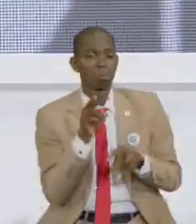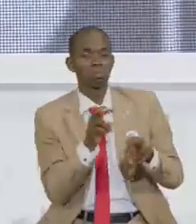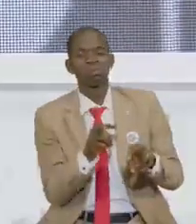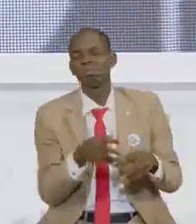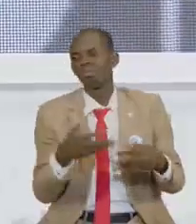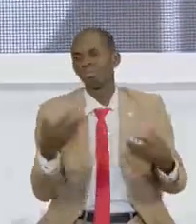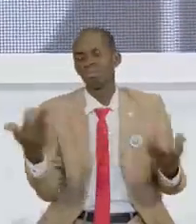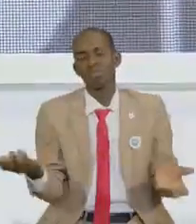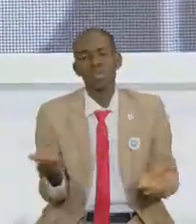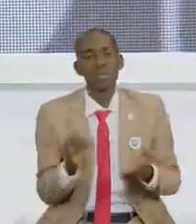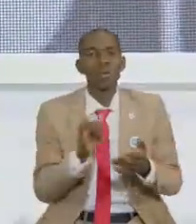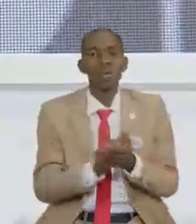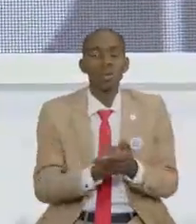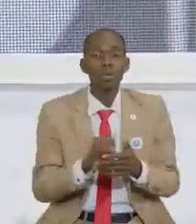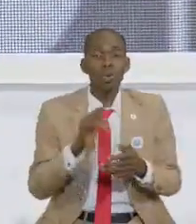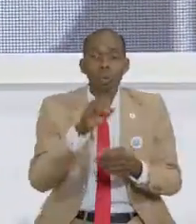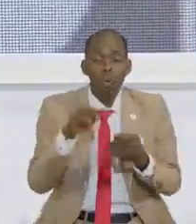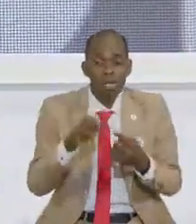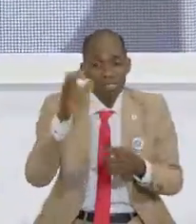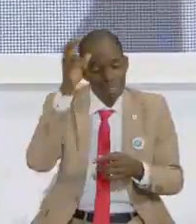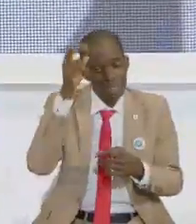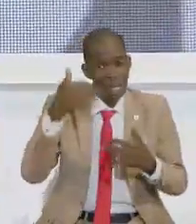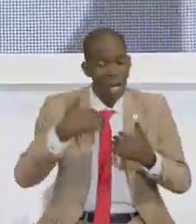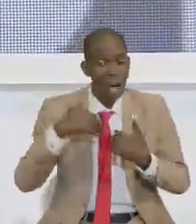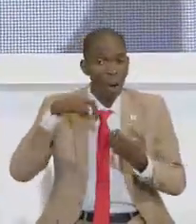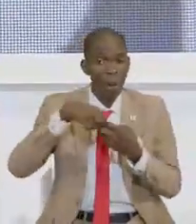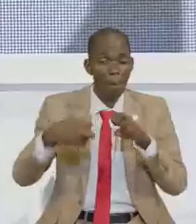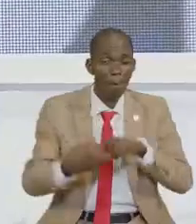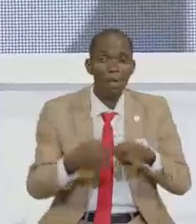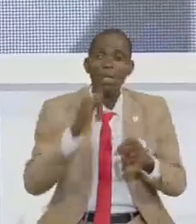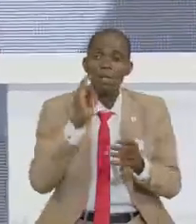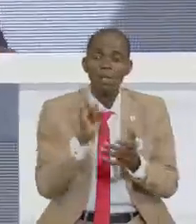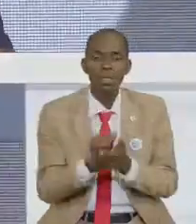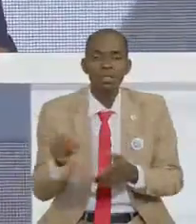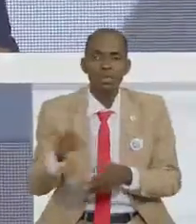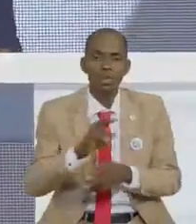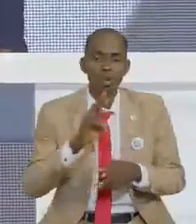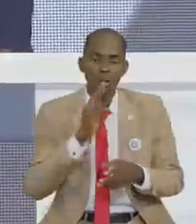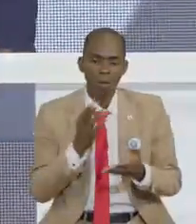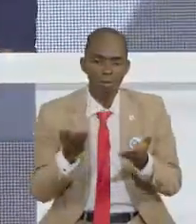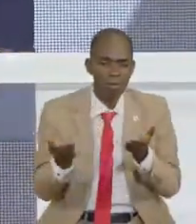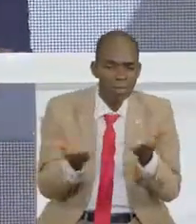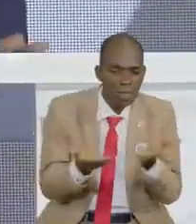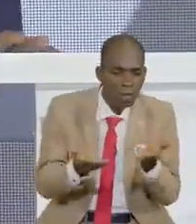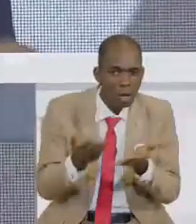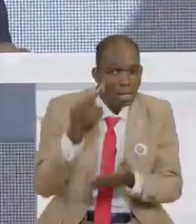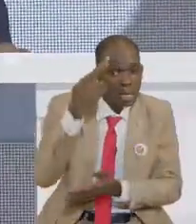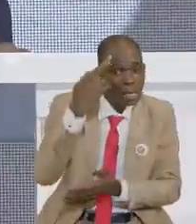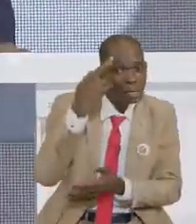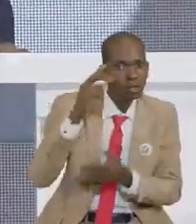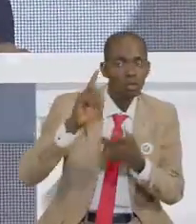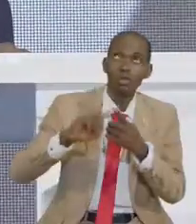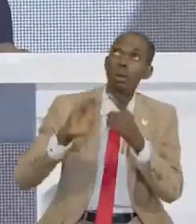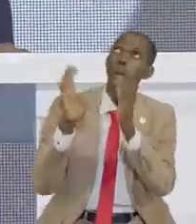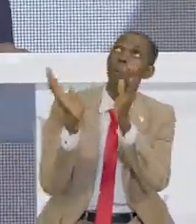a problem is that you are doing this service only in the name